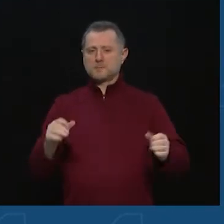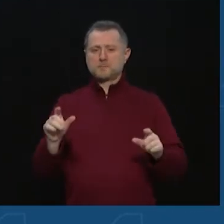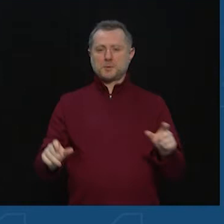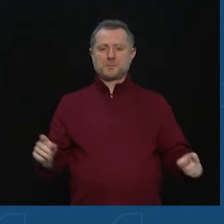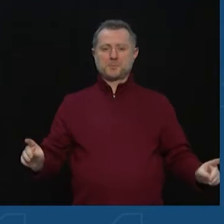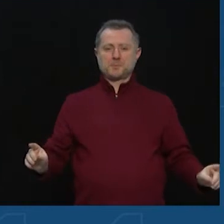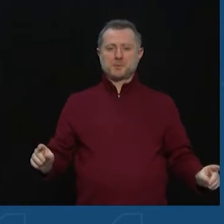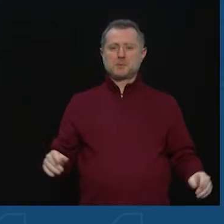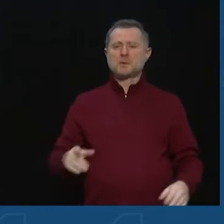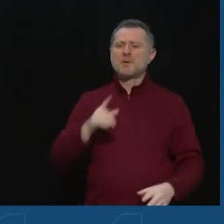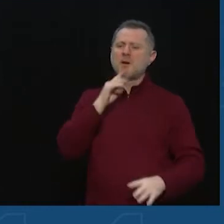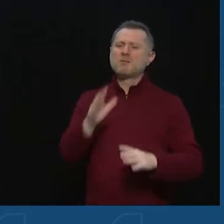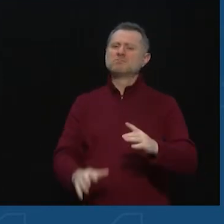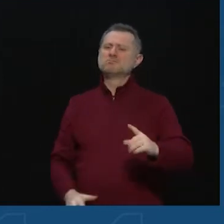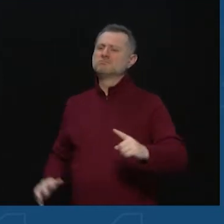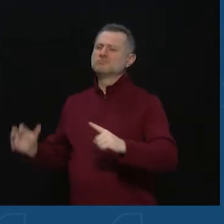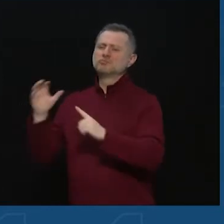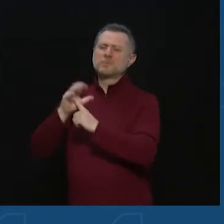that.